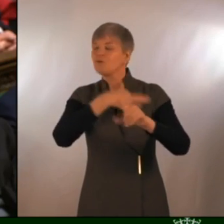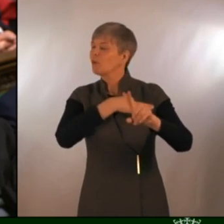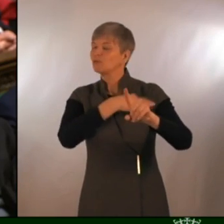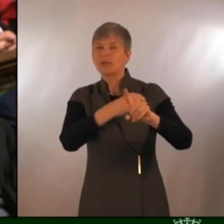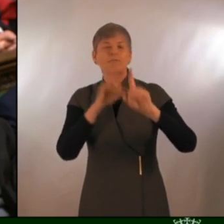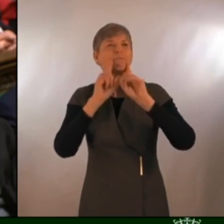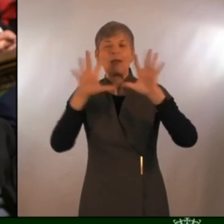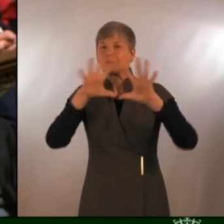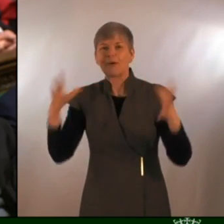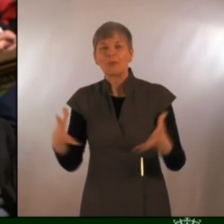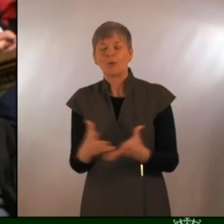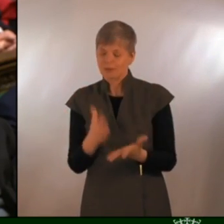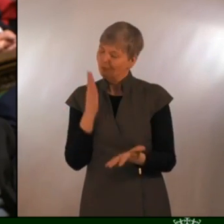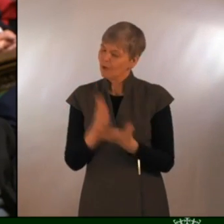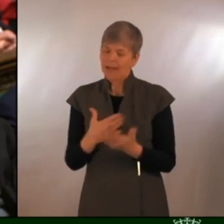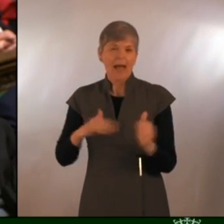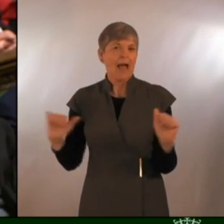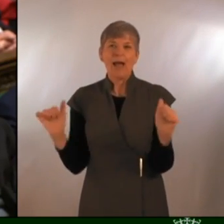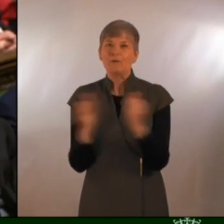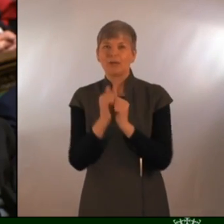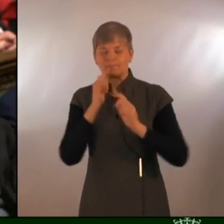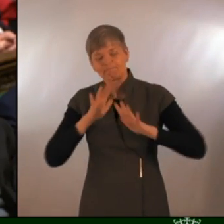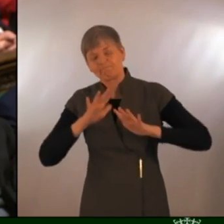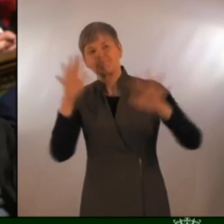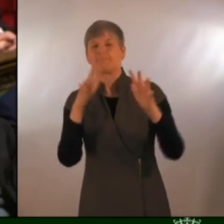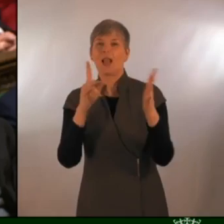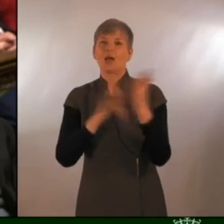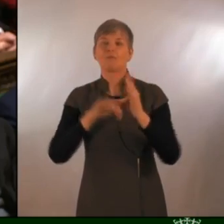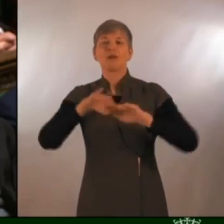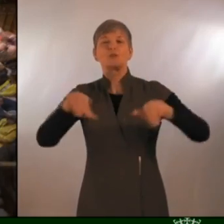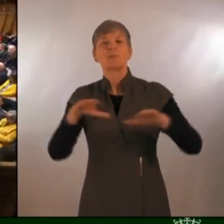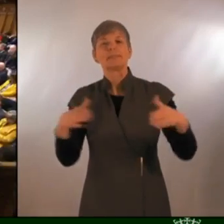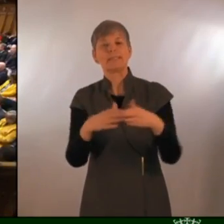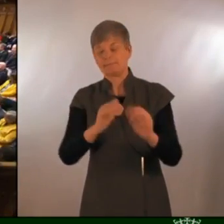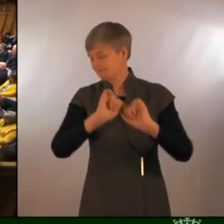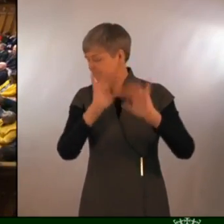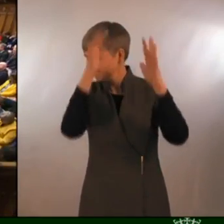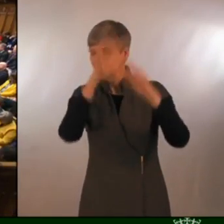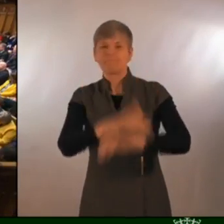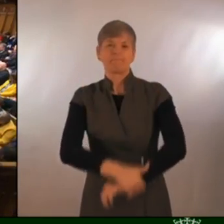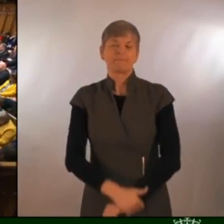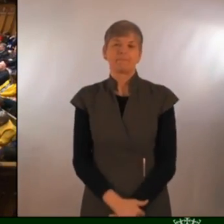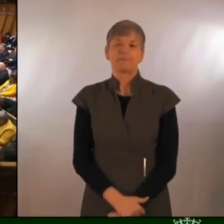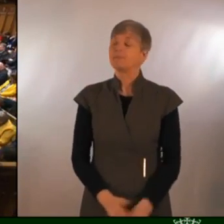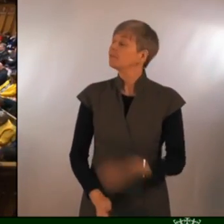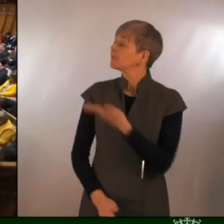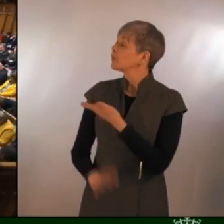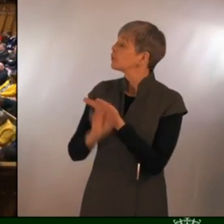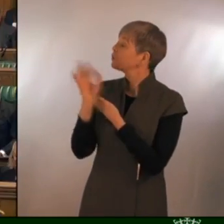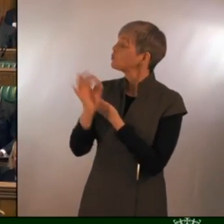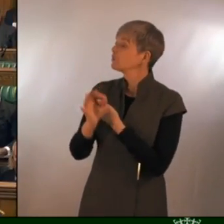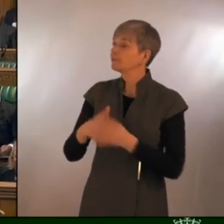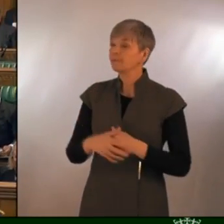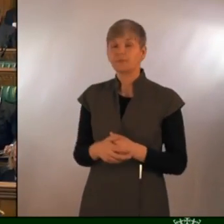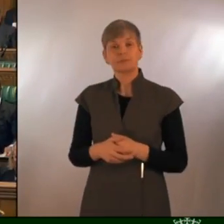no hesitation in congratulating Loughborough swimming team on her behalf. Pete Wishart. Thank you, Mr. Speaker. Can the